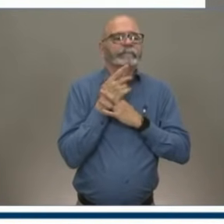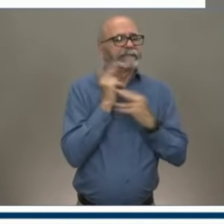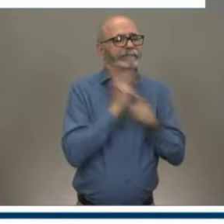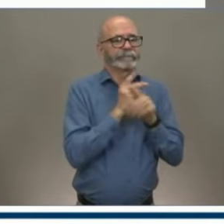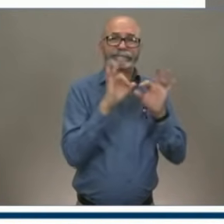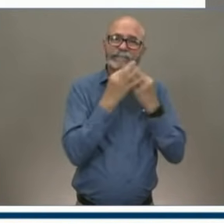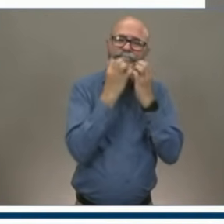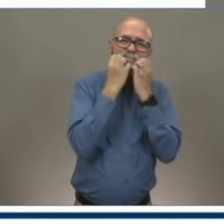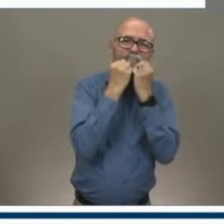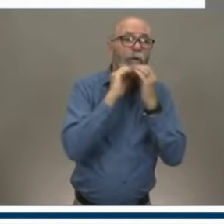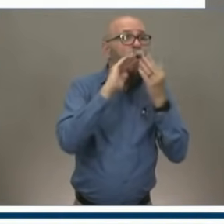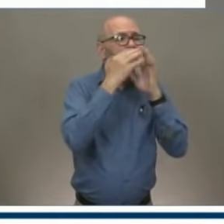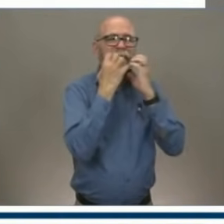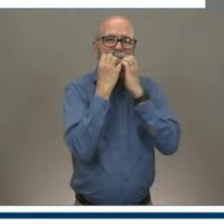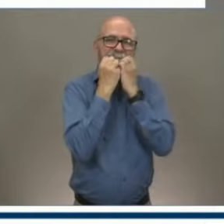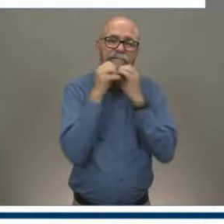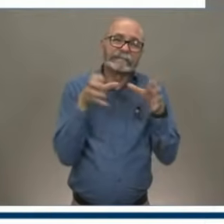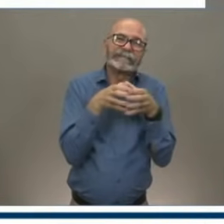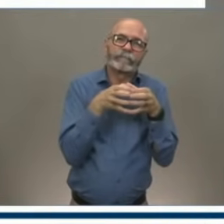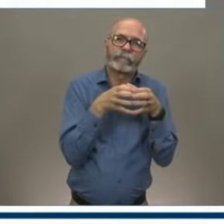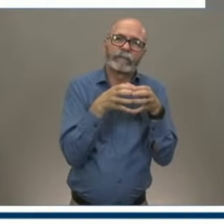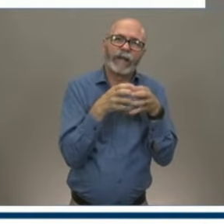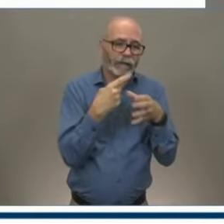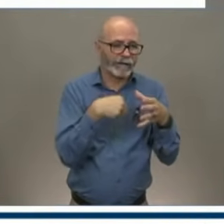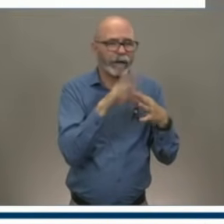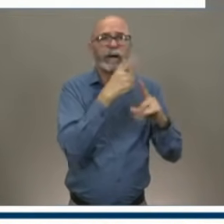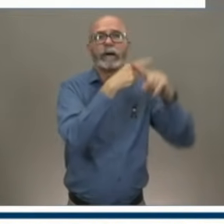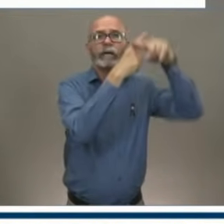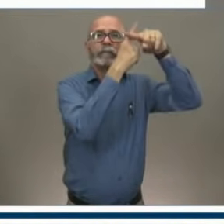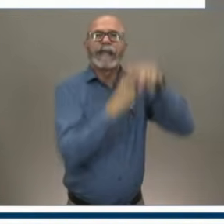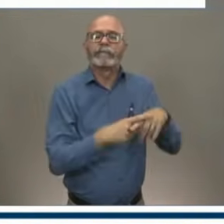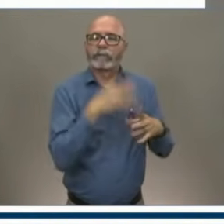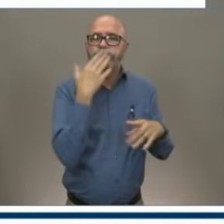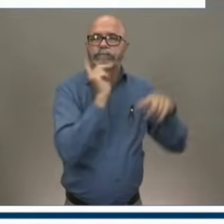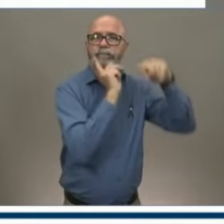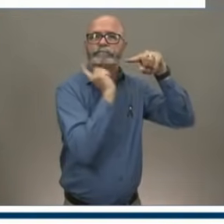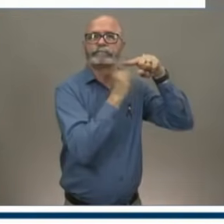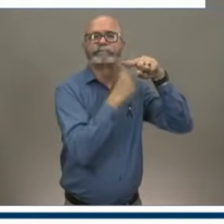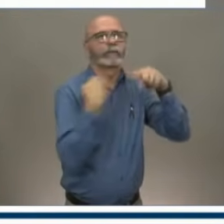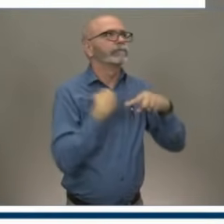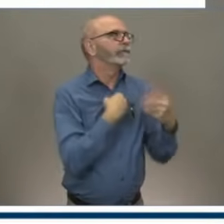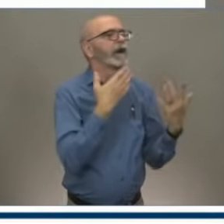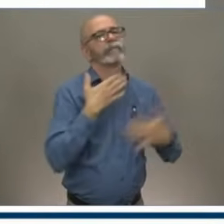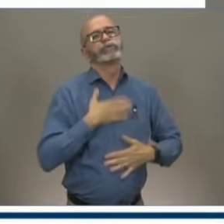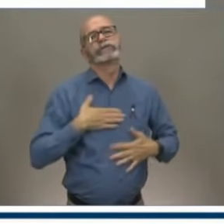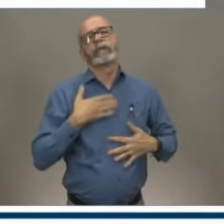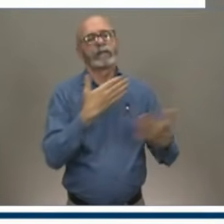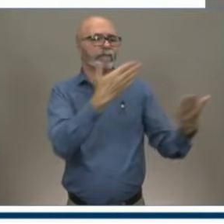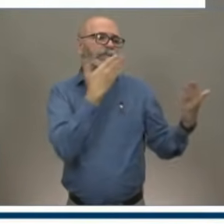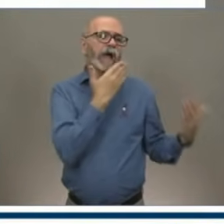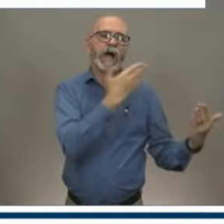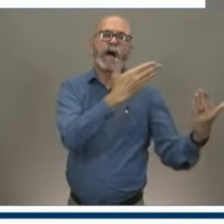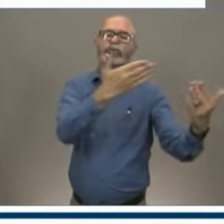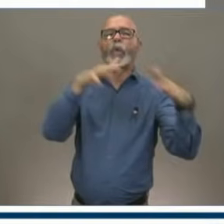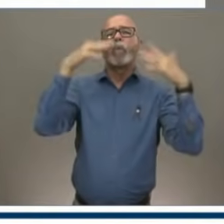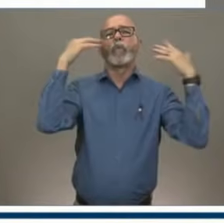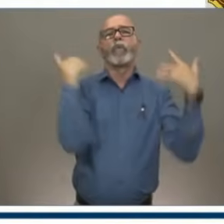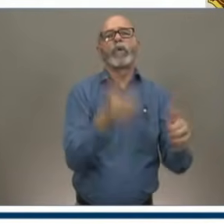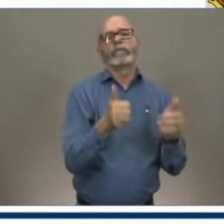So for all these good news stories that don't get told, thank you. Premier. Thank you, Dr. Strang.